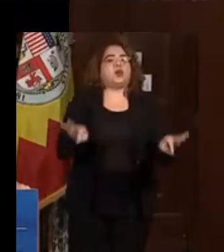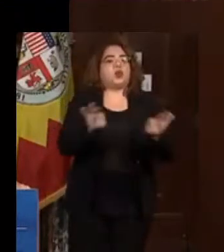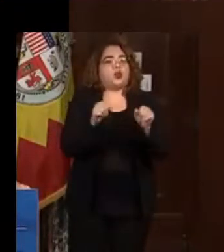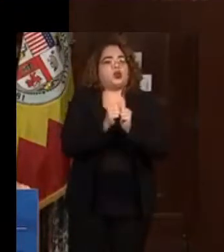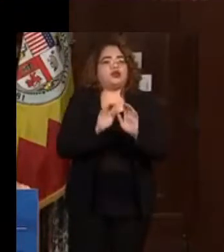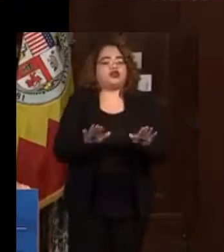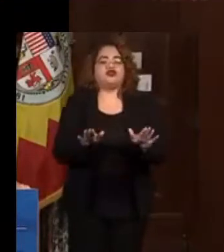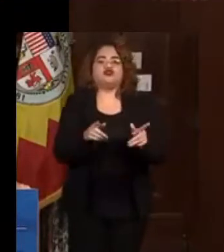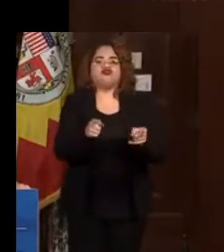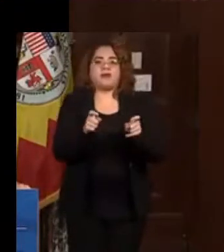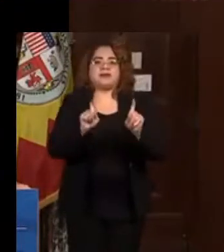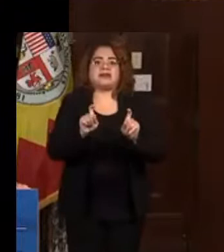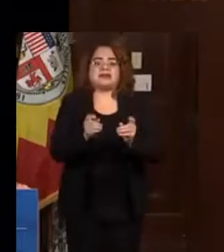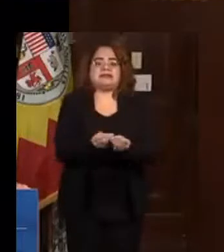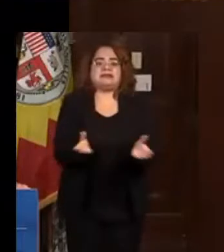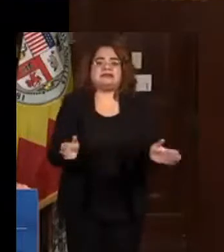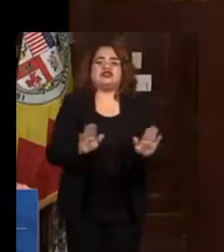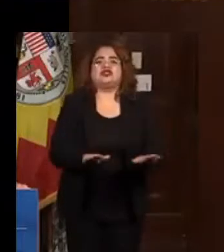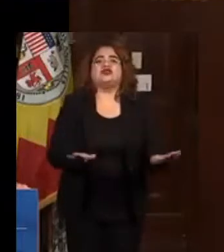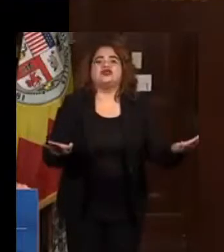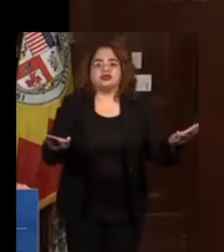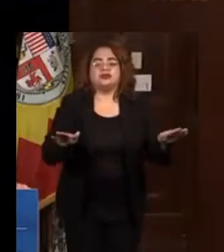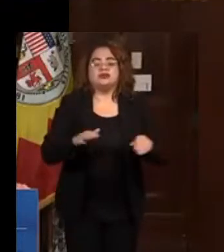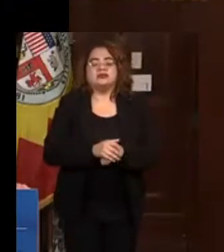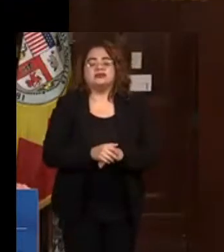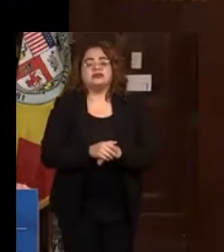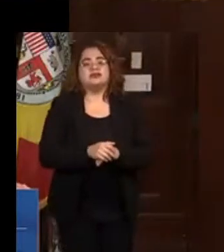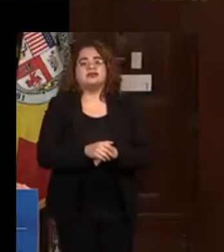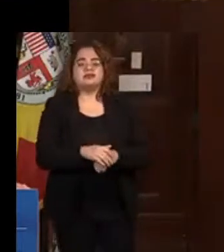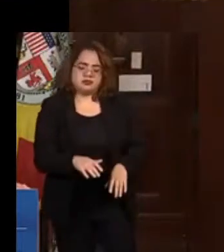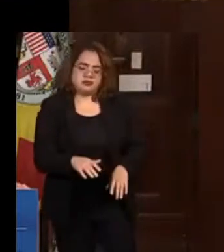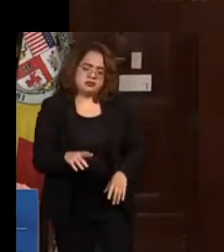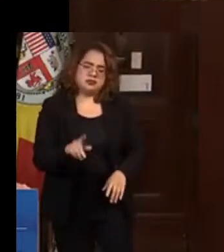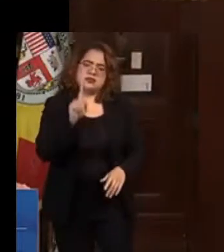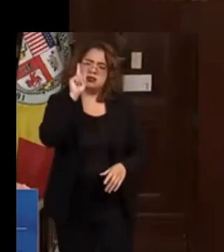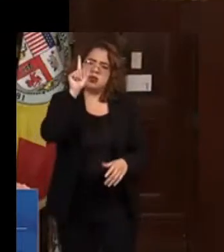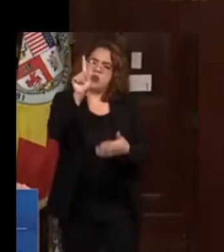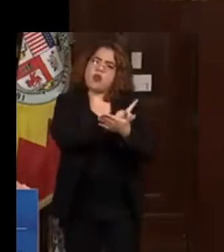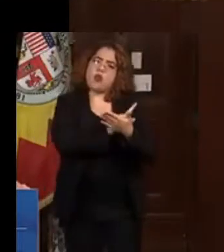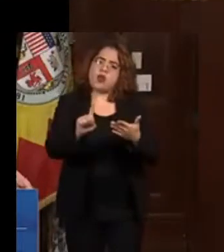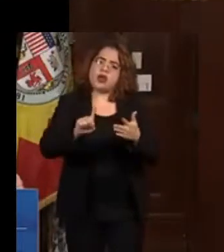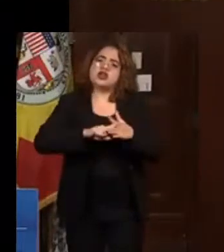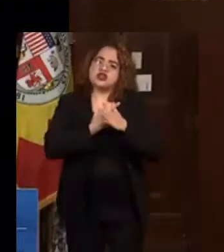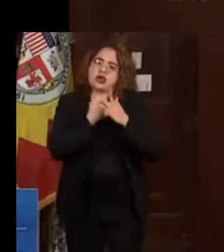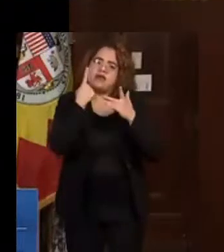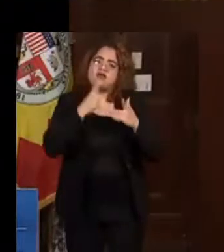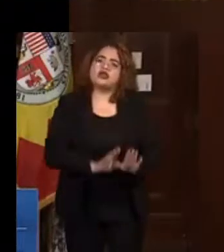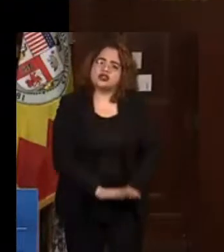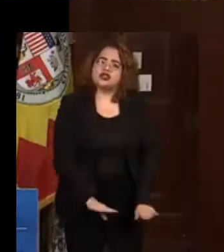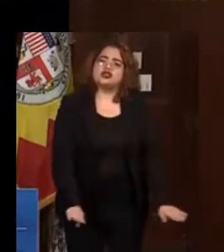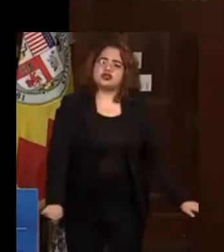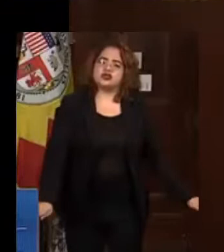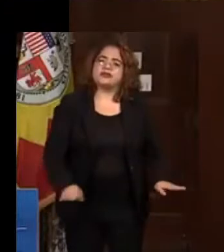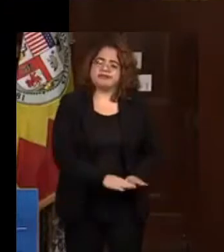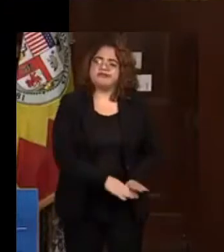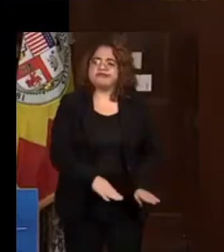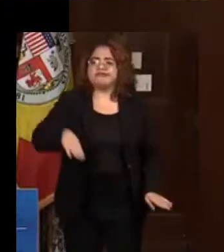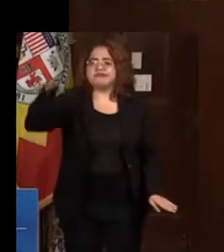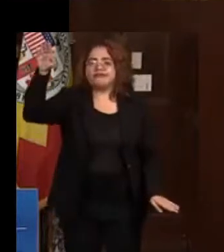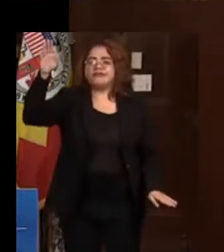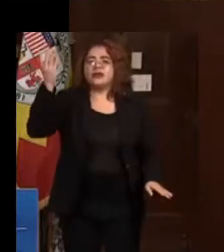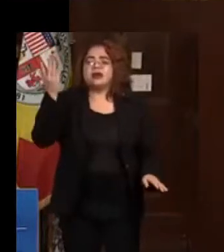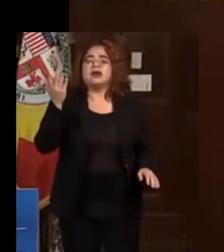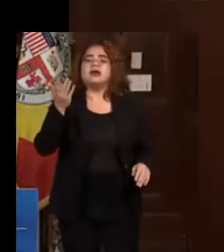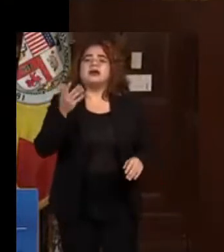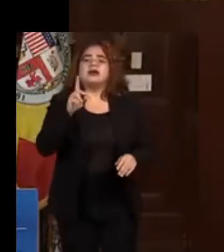at our testing sites, we are going to be doing that. I think that begins in a week or so that we can get some data about what it